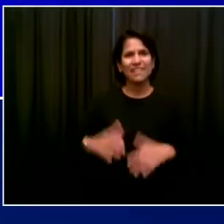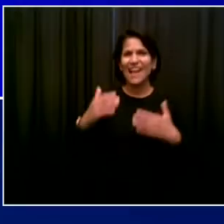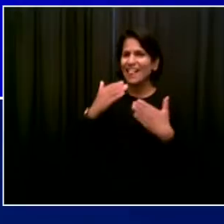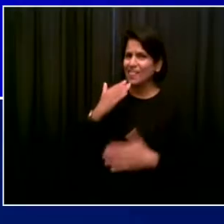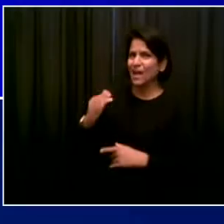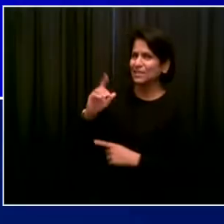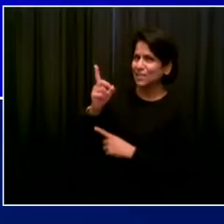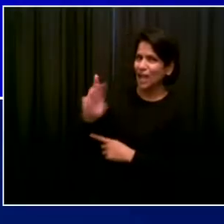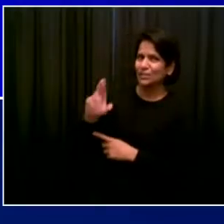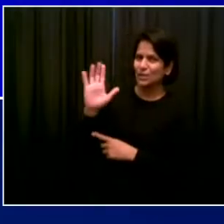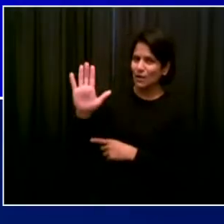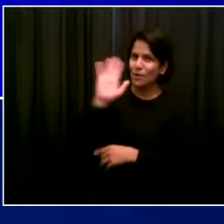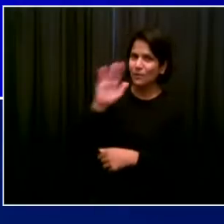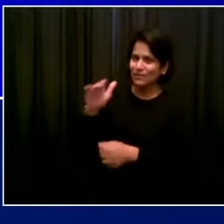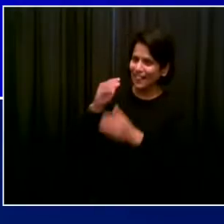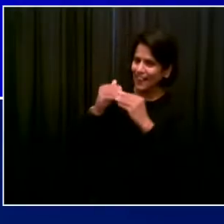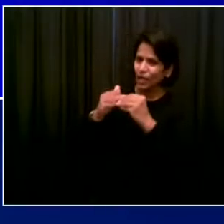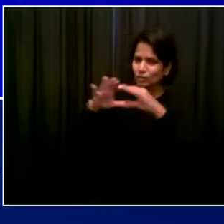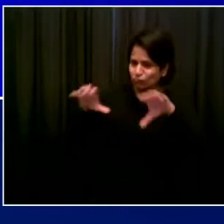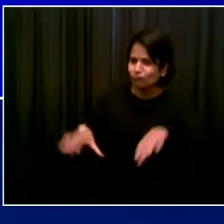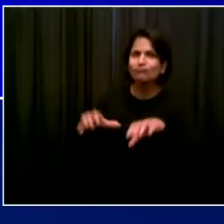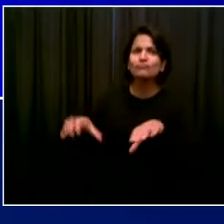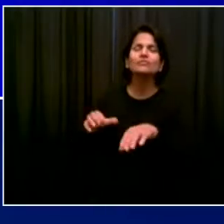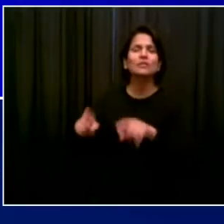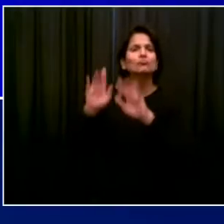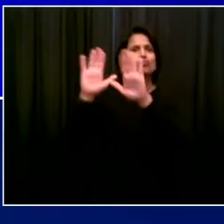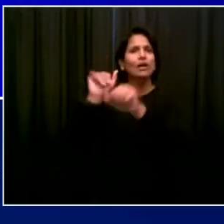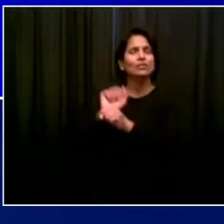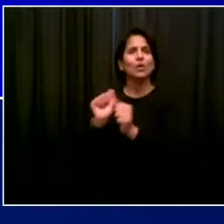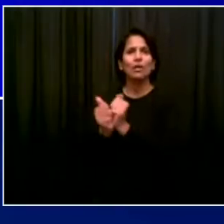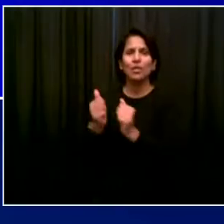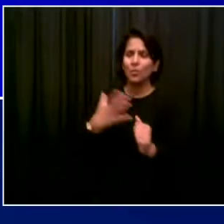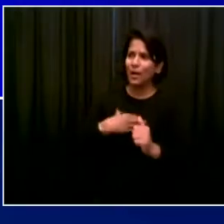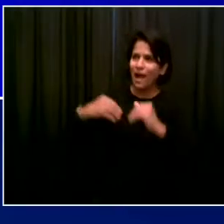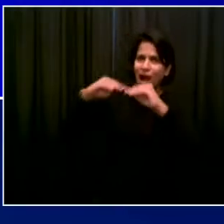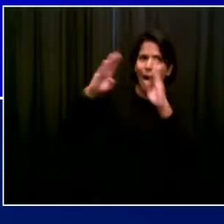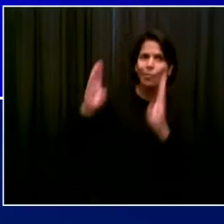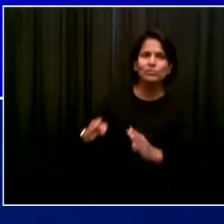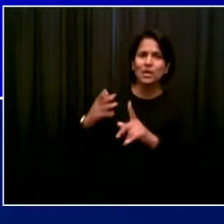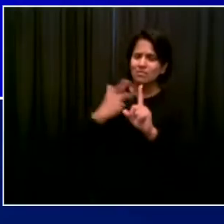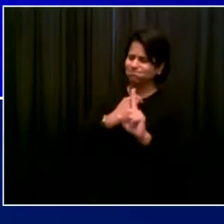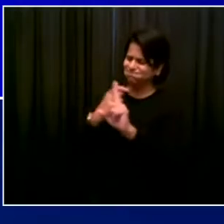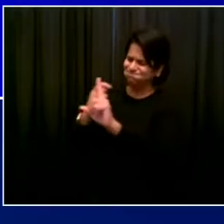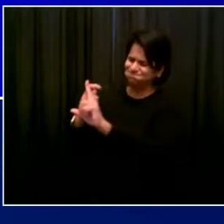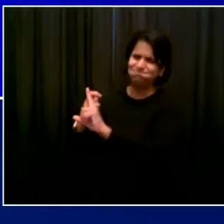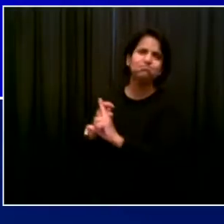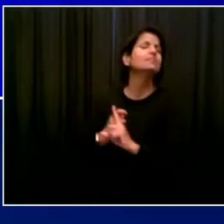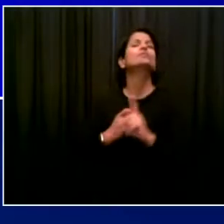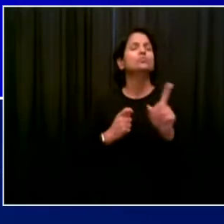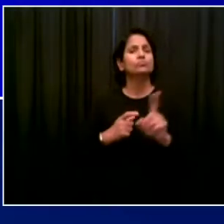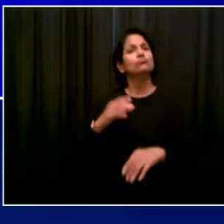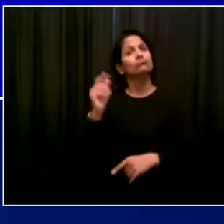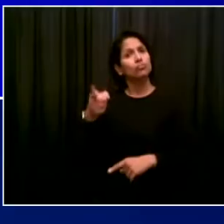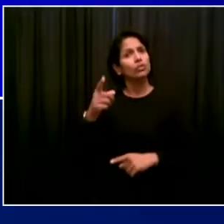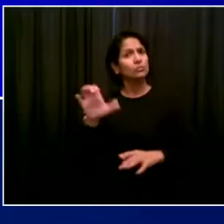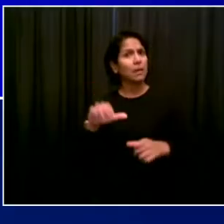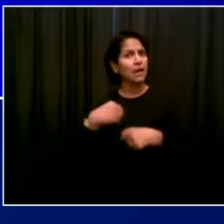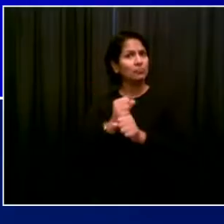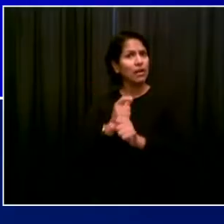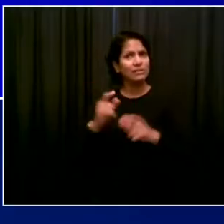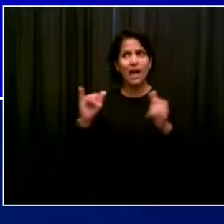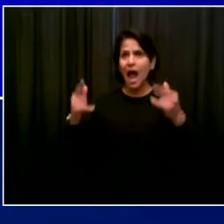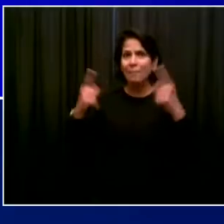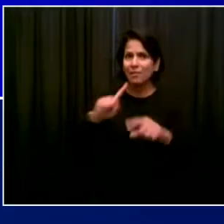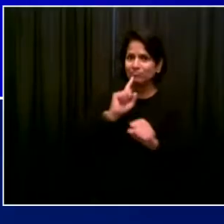extraordinary leadership, the amazing surge of vaccinations. You're one of the people who made it happen, and thank you. It's changing